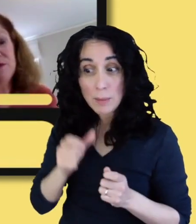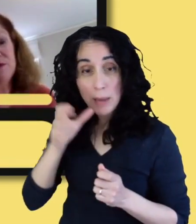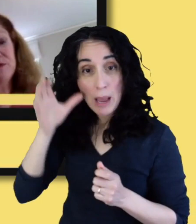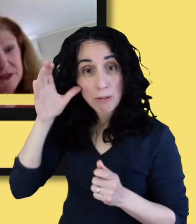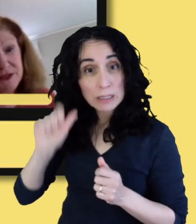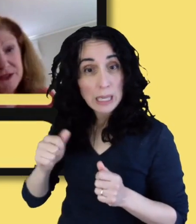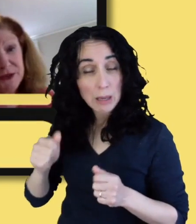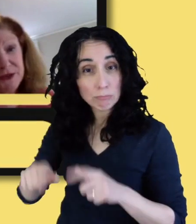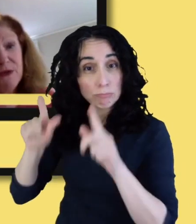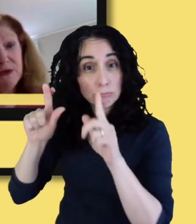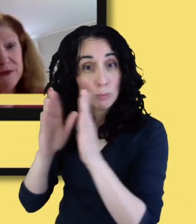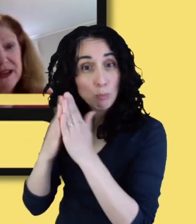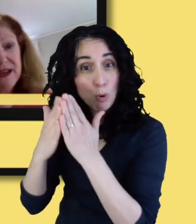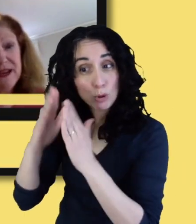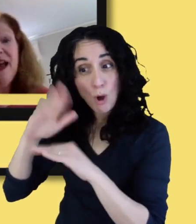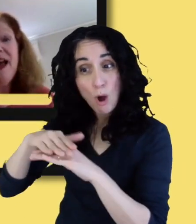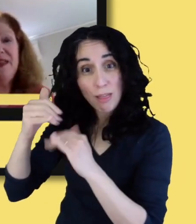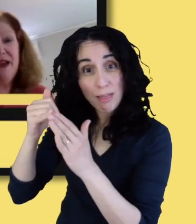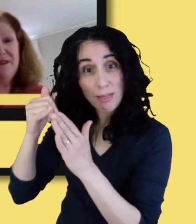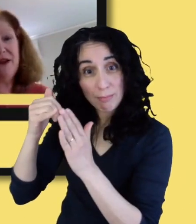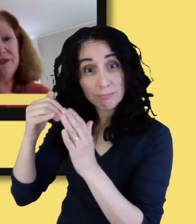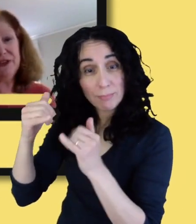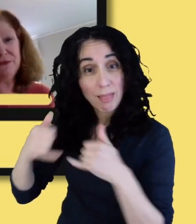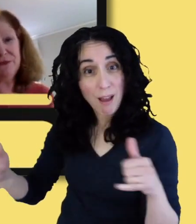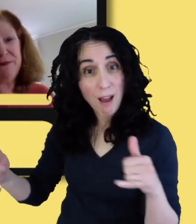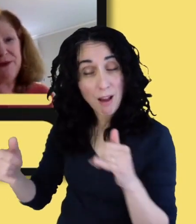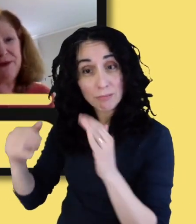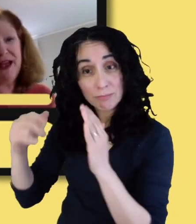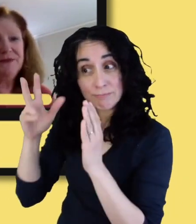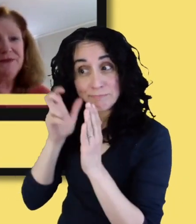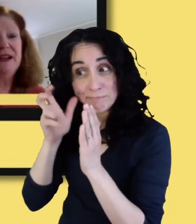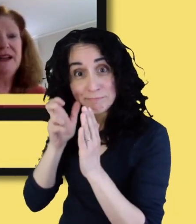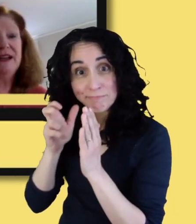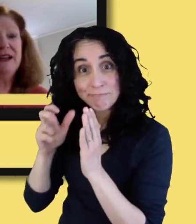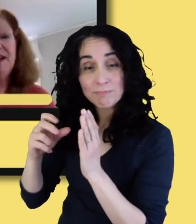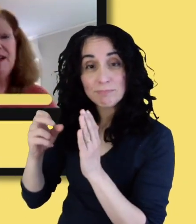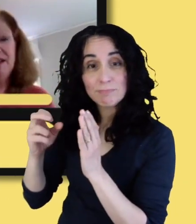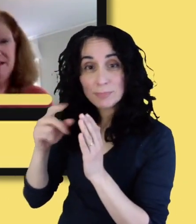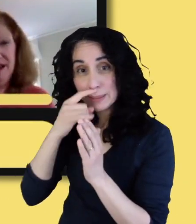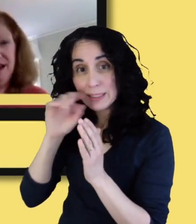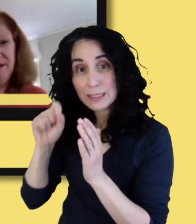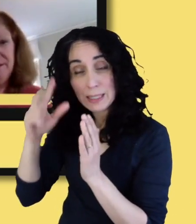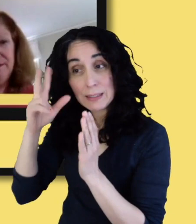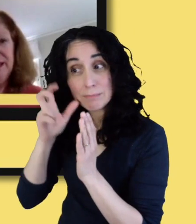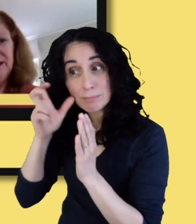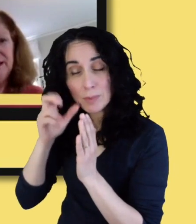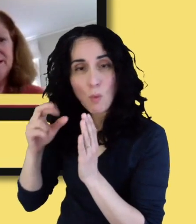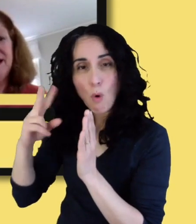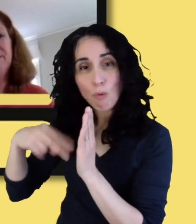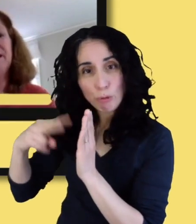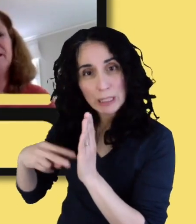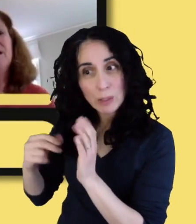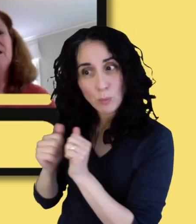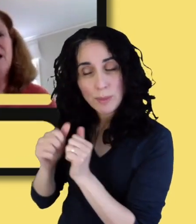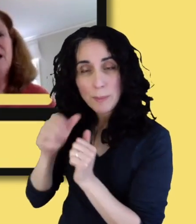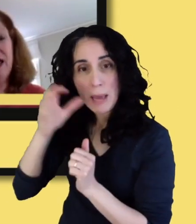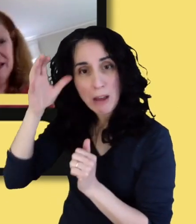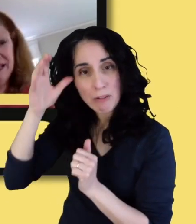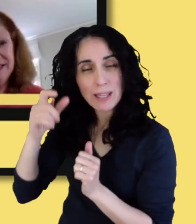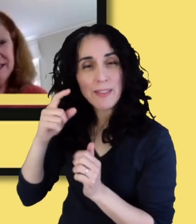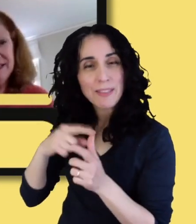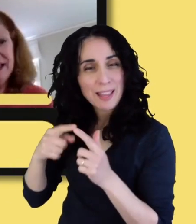the children listen to or read, and then have a conversation with the parent after to identify that main topic and a